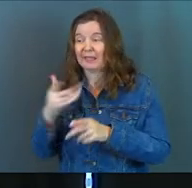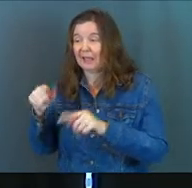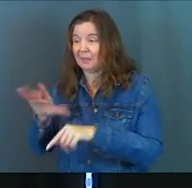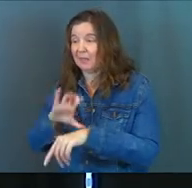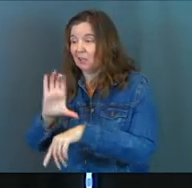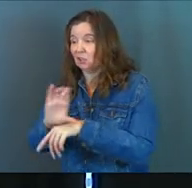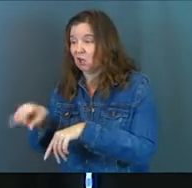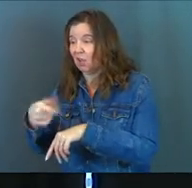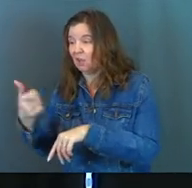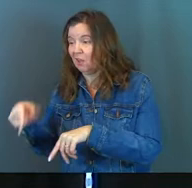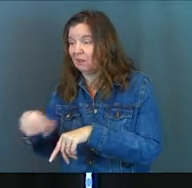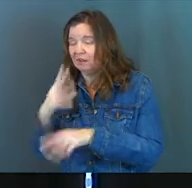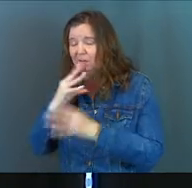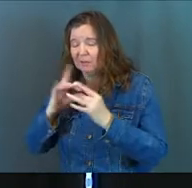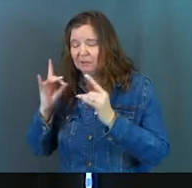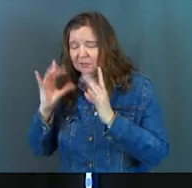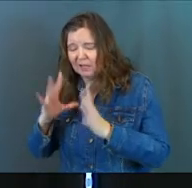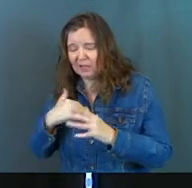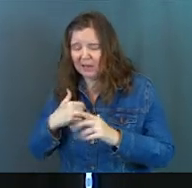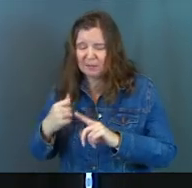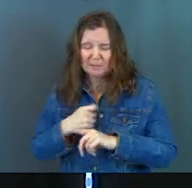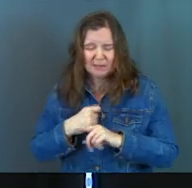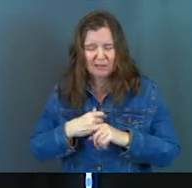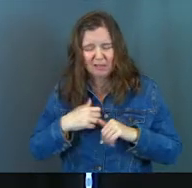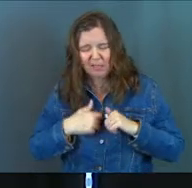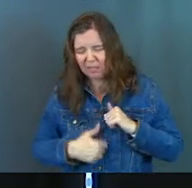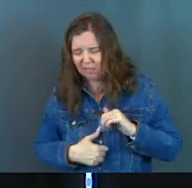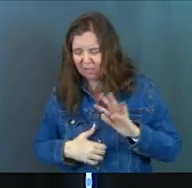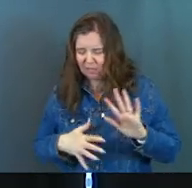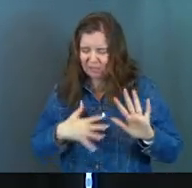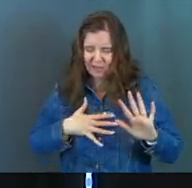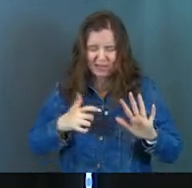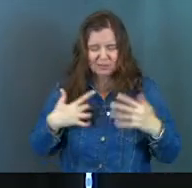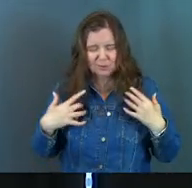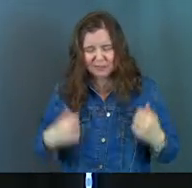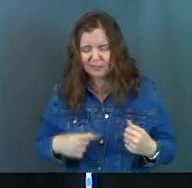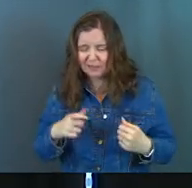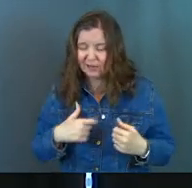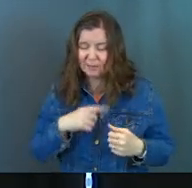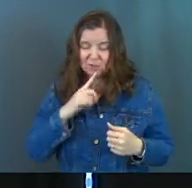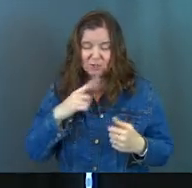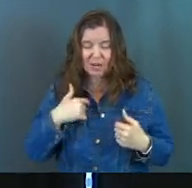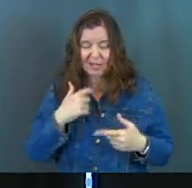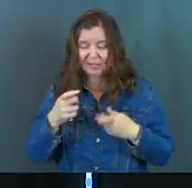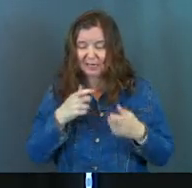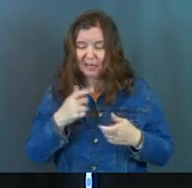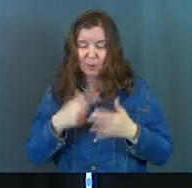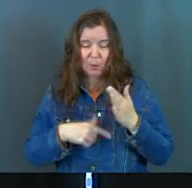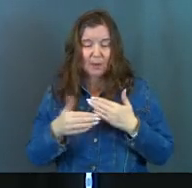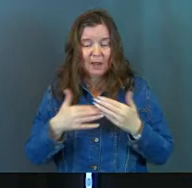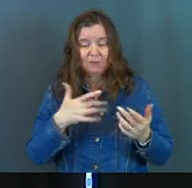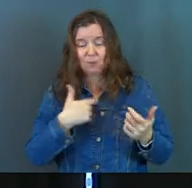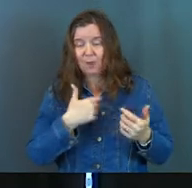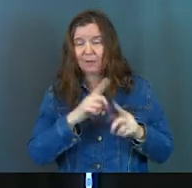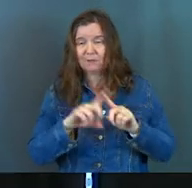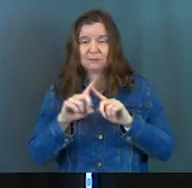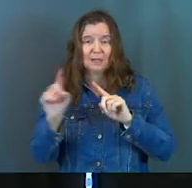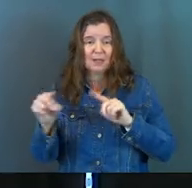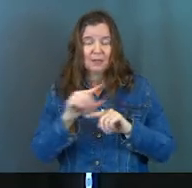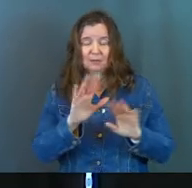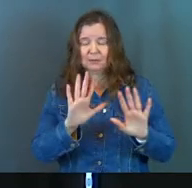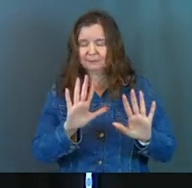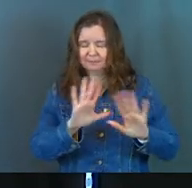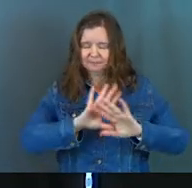went down at that other church, and I'm kind of beat up, and I'm kind of here right now, and I'm not sure I can handle whatever you got going on